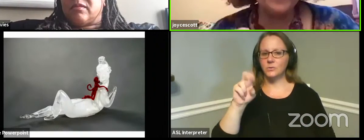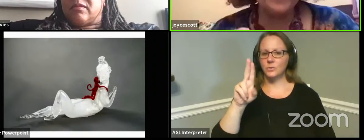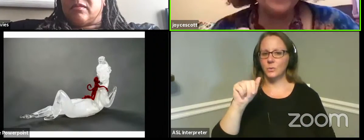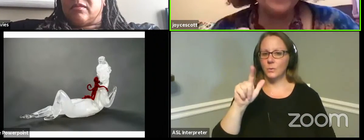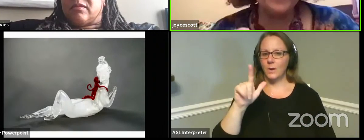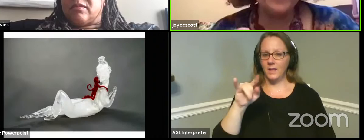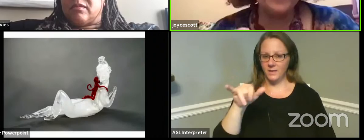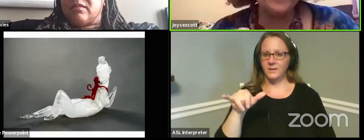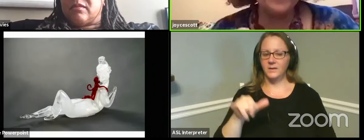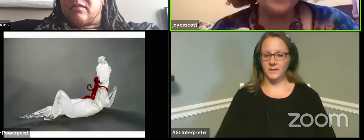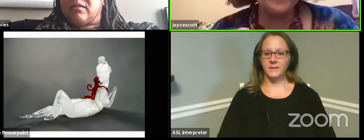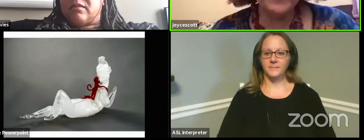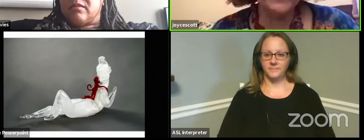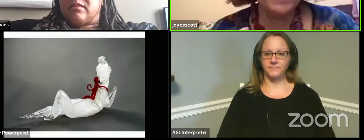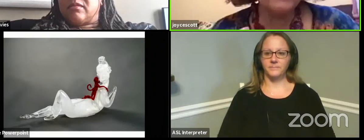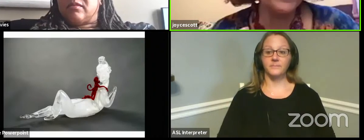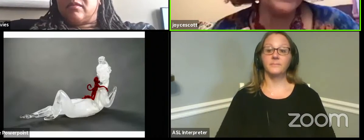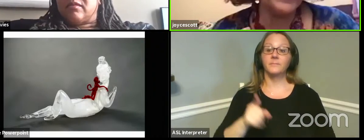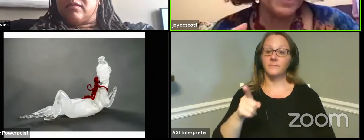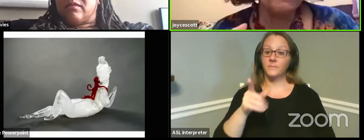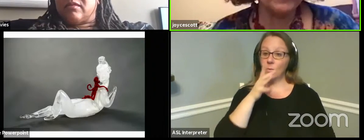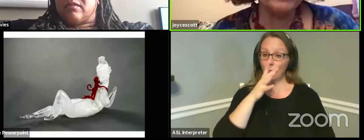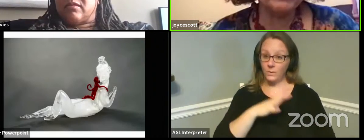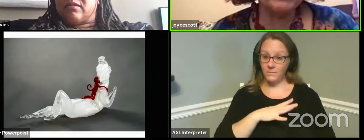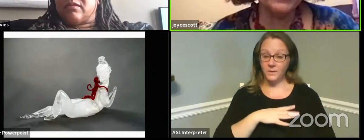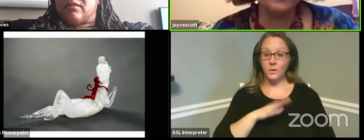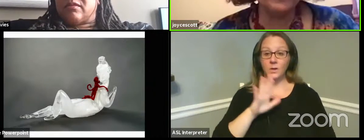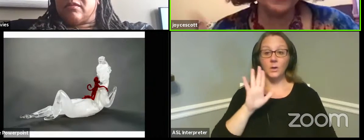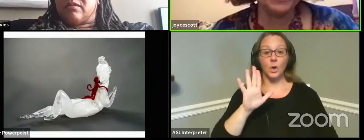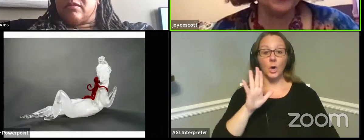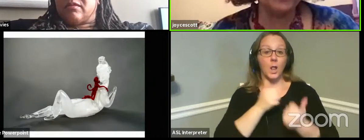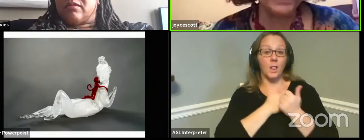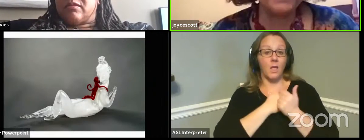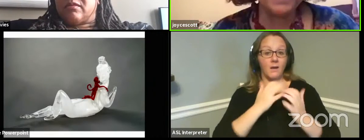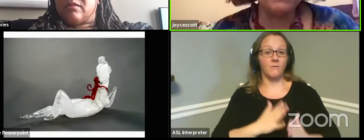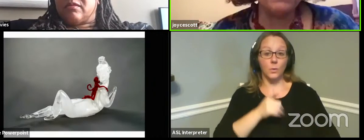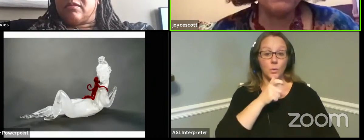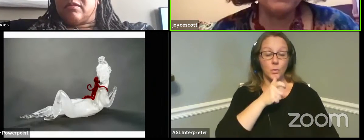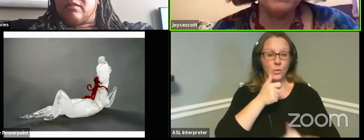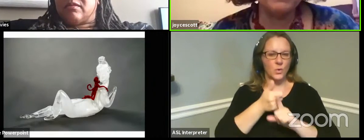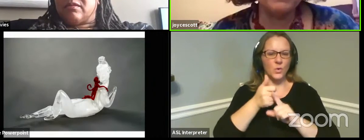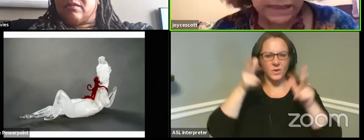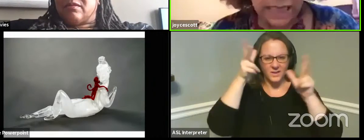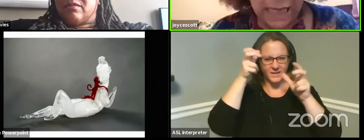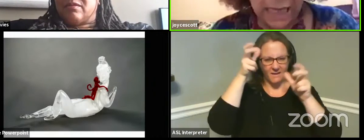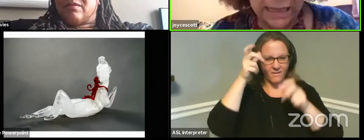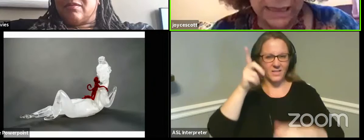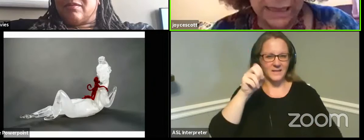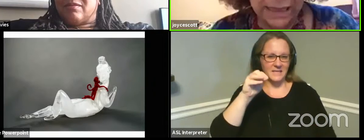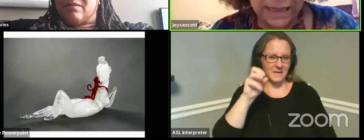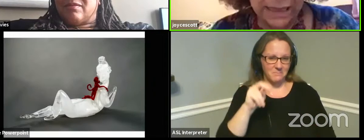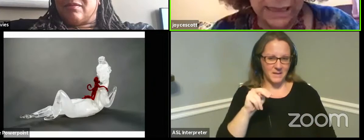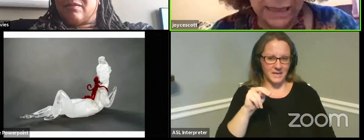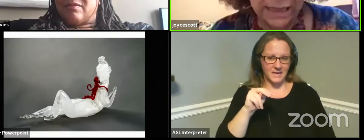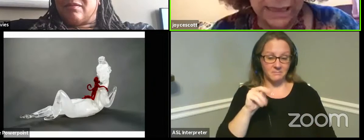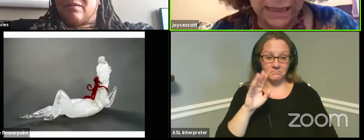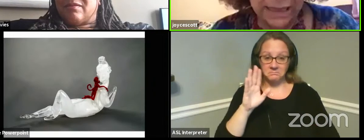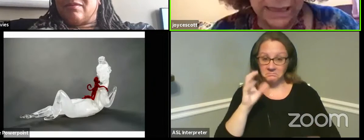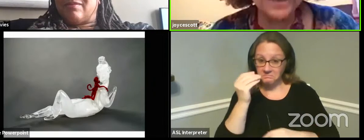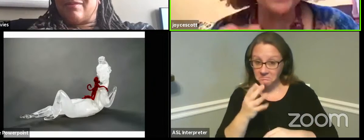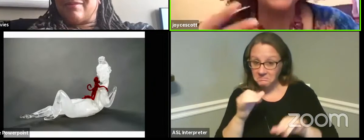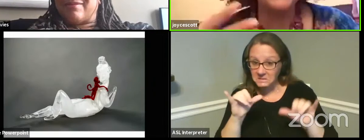is a woman whose lover is the devil. He's just a little demon. His size doesn't matter